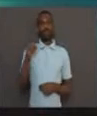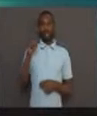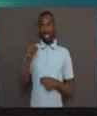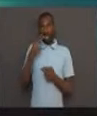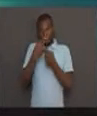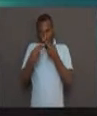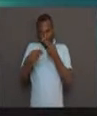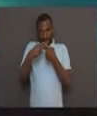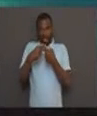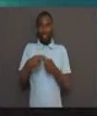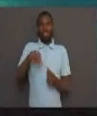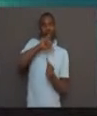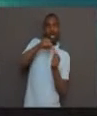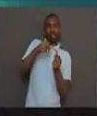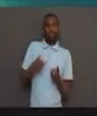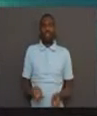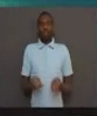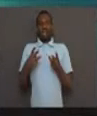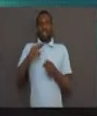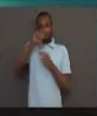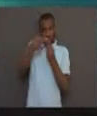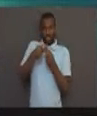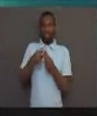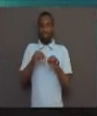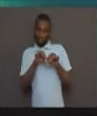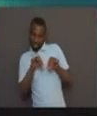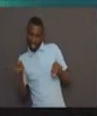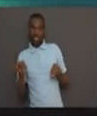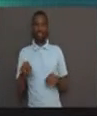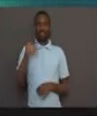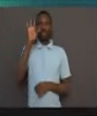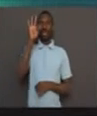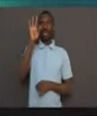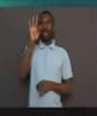Multiplying an atomic mass unit measurement by